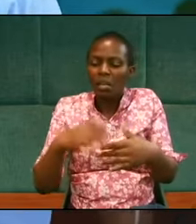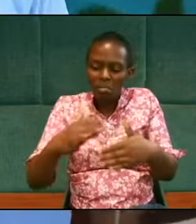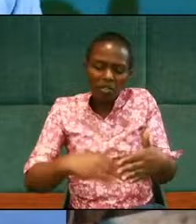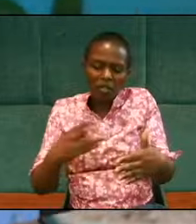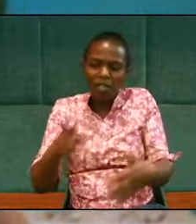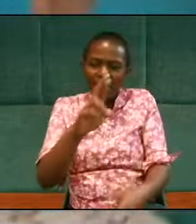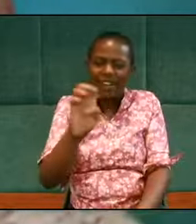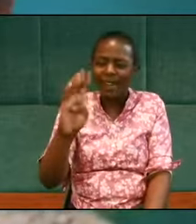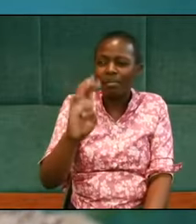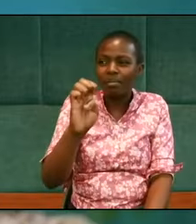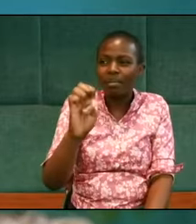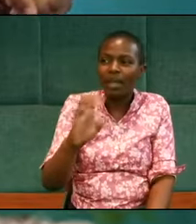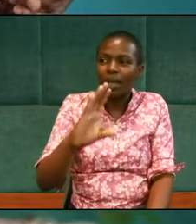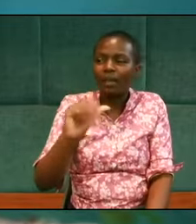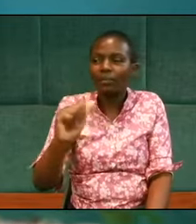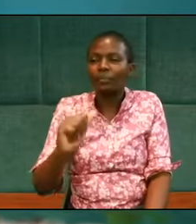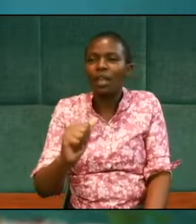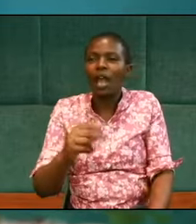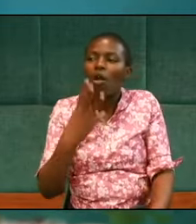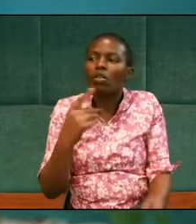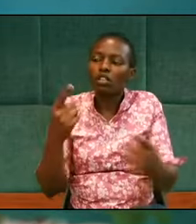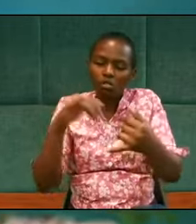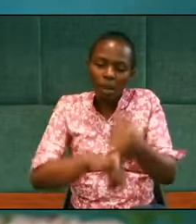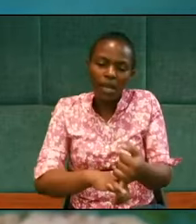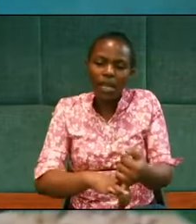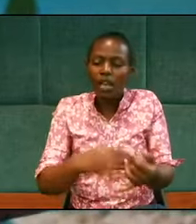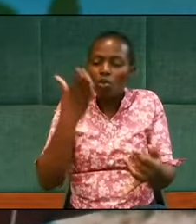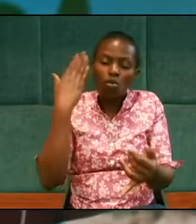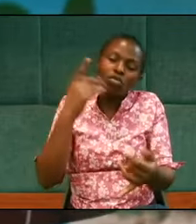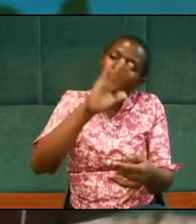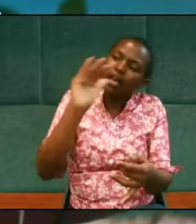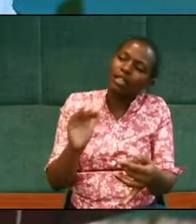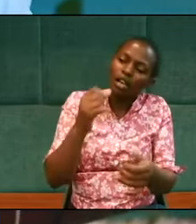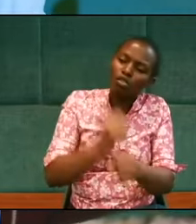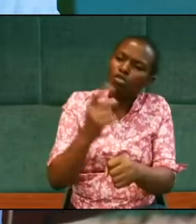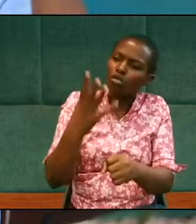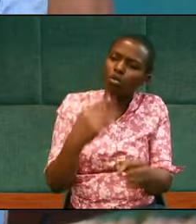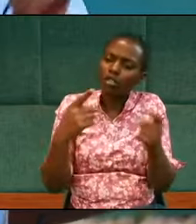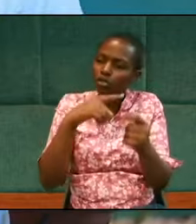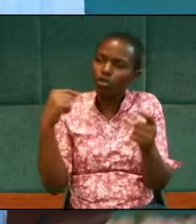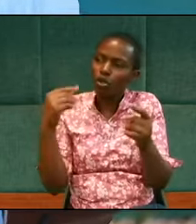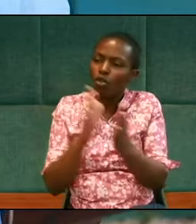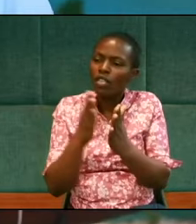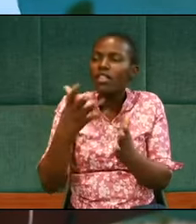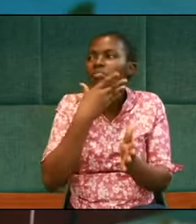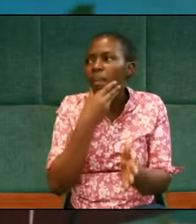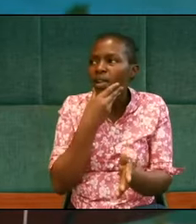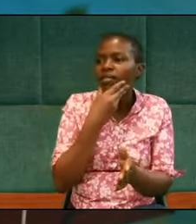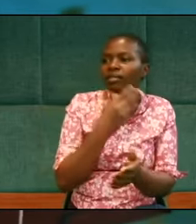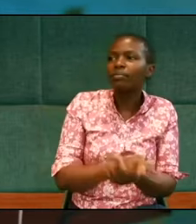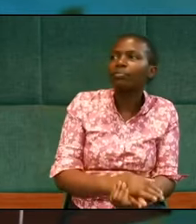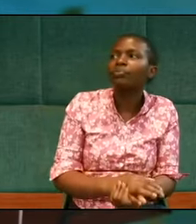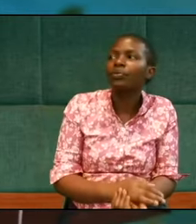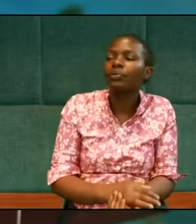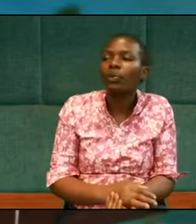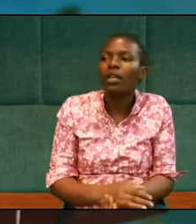this man? She said, yes, I will go. She owned the courtship. the marriage decision. Own it. Number eight, how do you